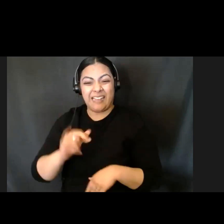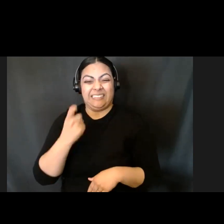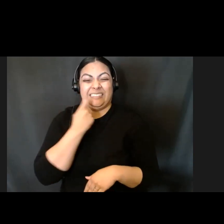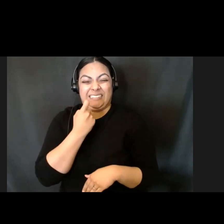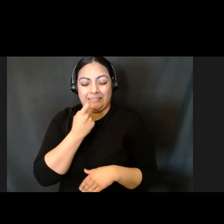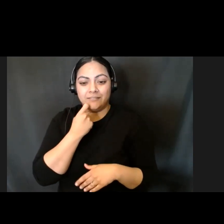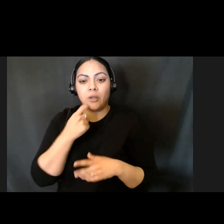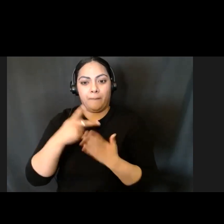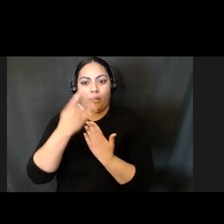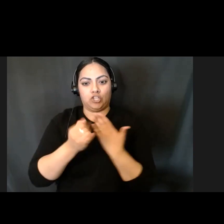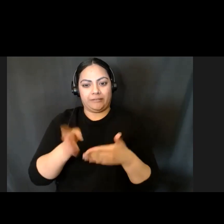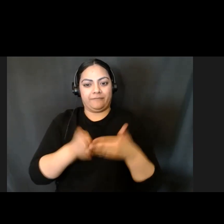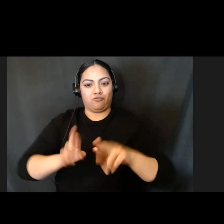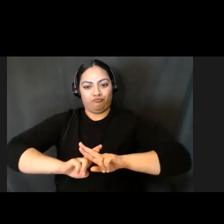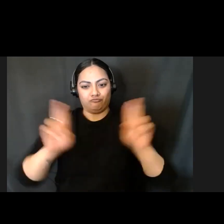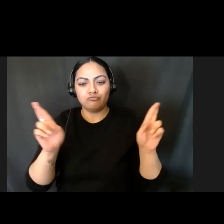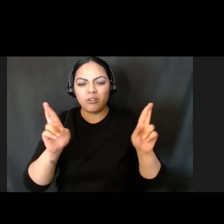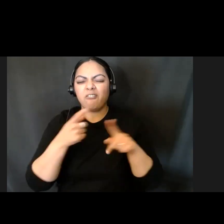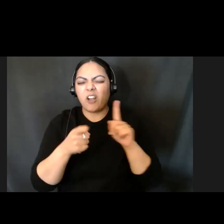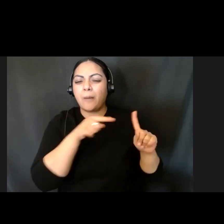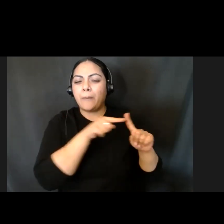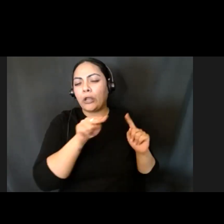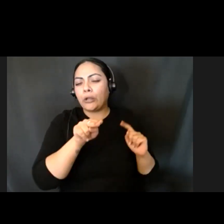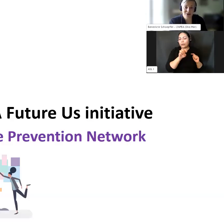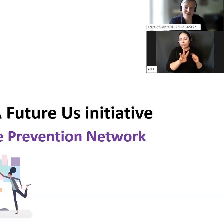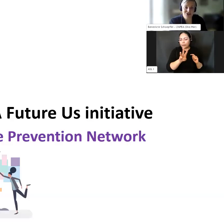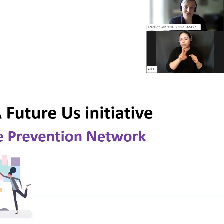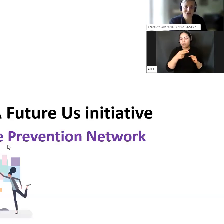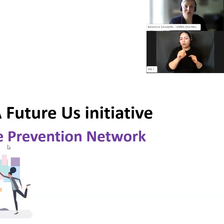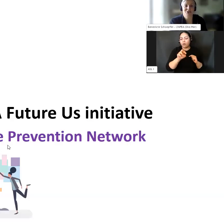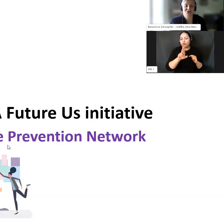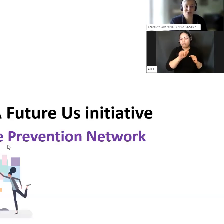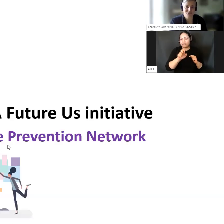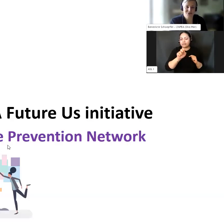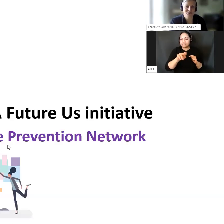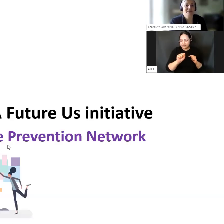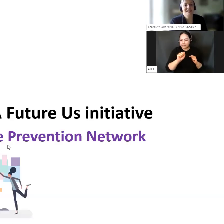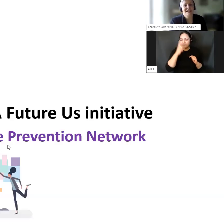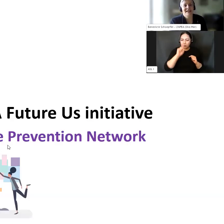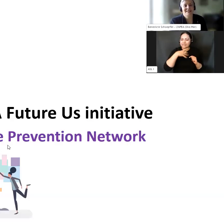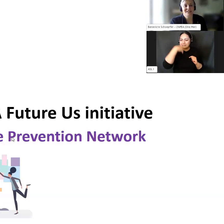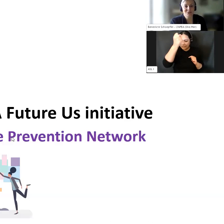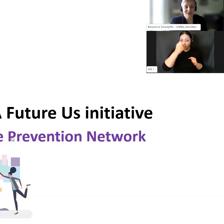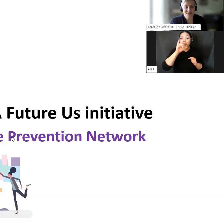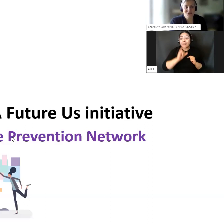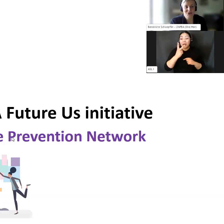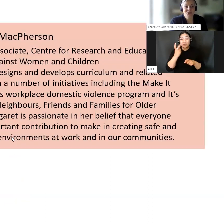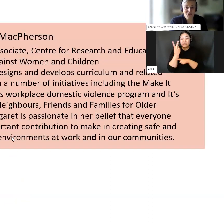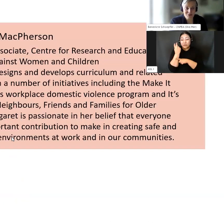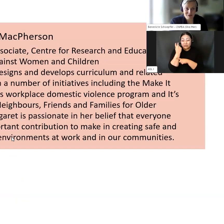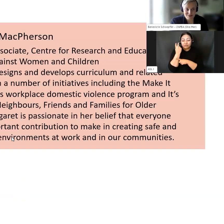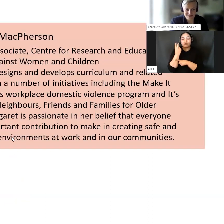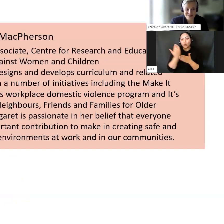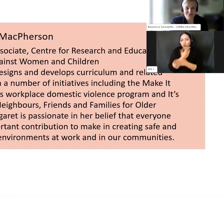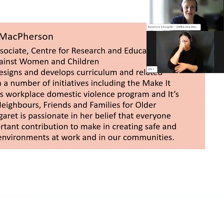Seniors. And this is something that flows directly from our Future Us strategy, which we launched 2 years ago. And here with us to